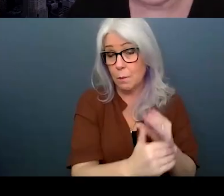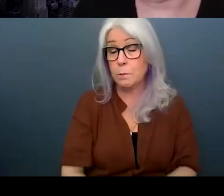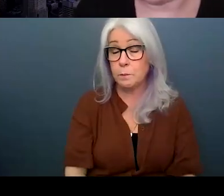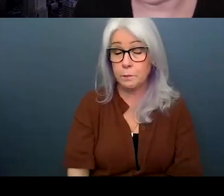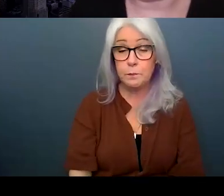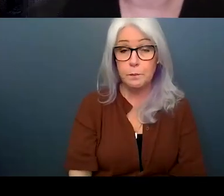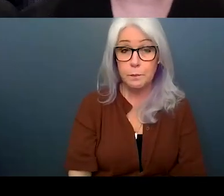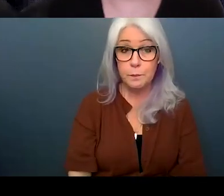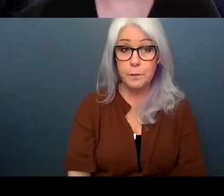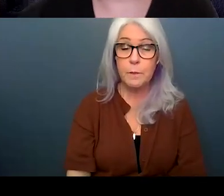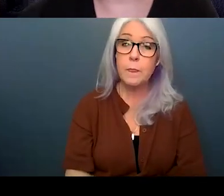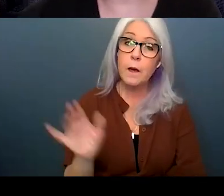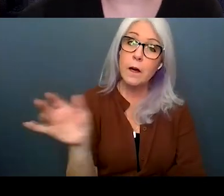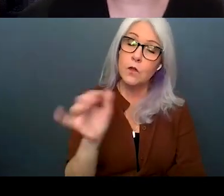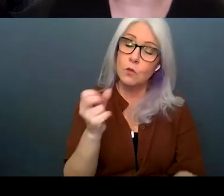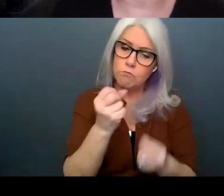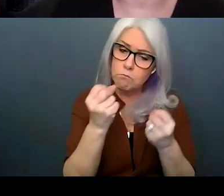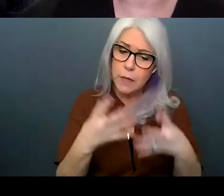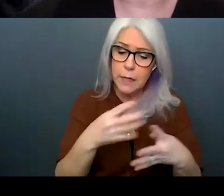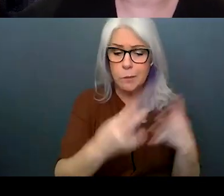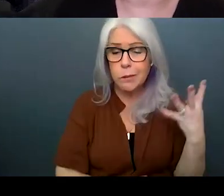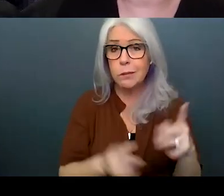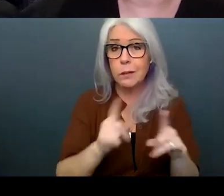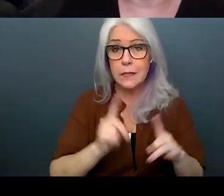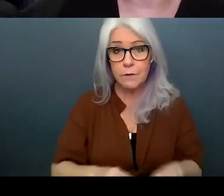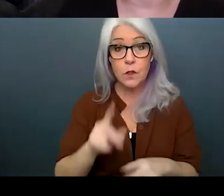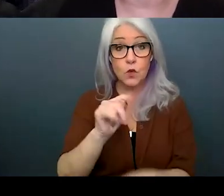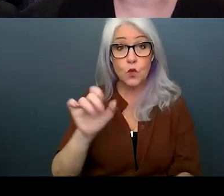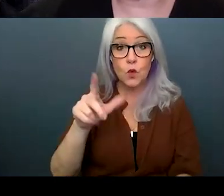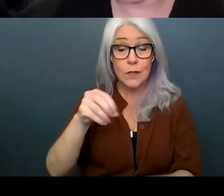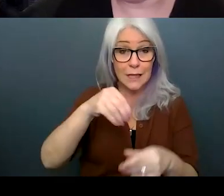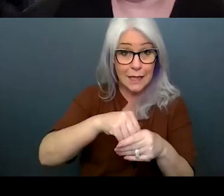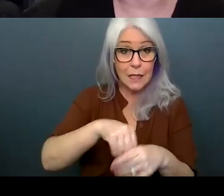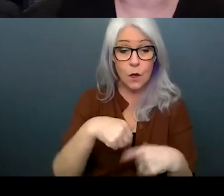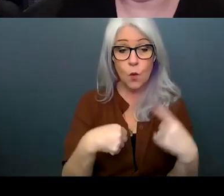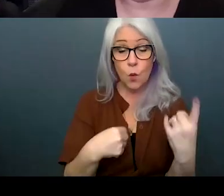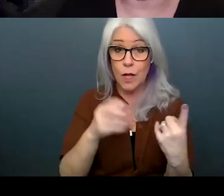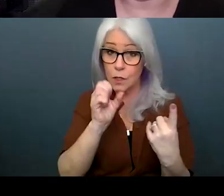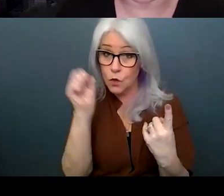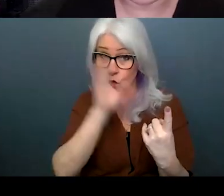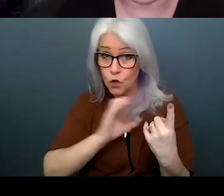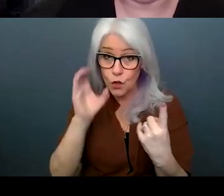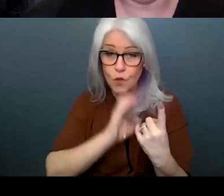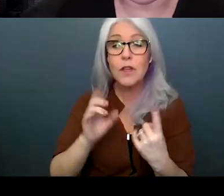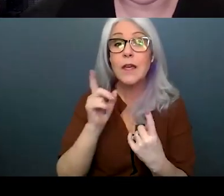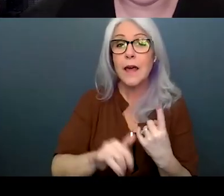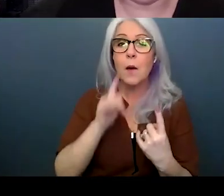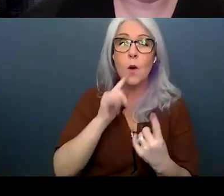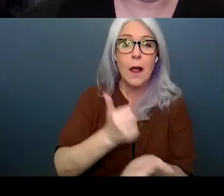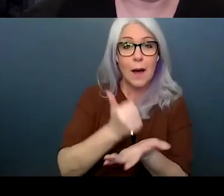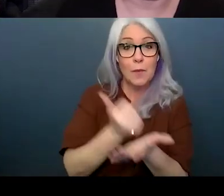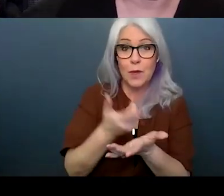There are also several different tools within OneSearch, including a tool that can help you do the citation